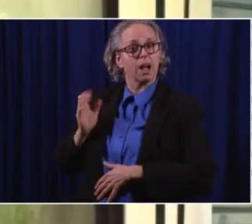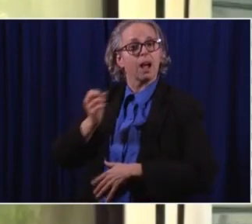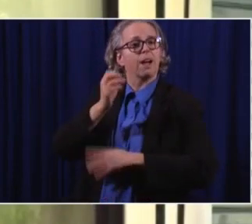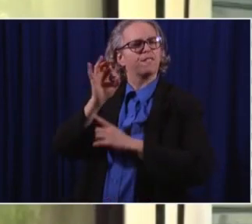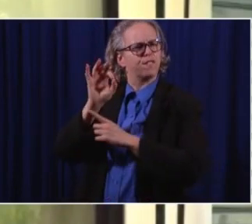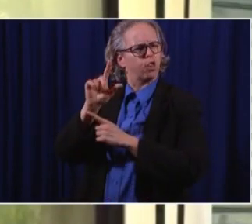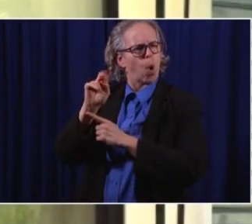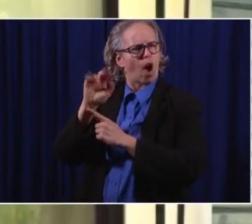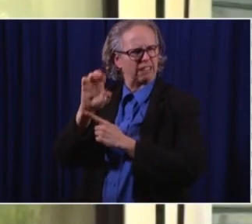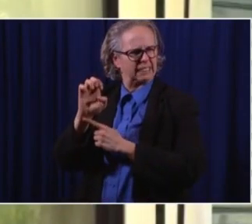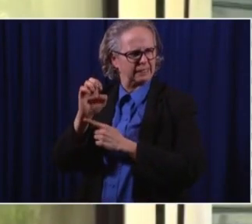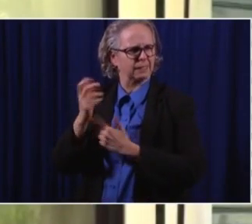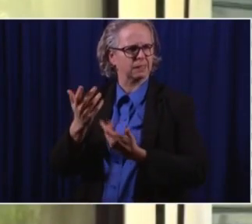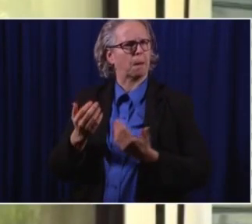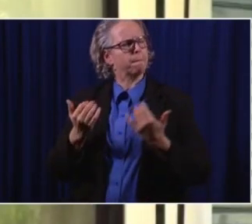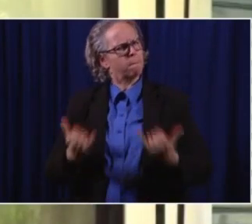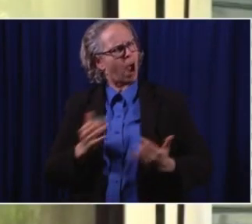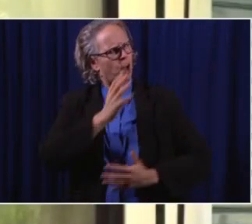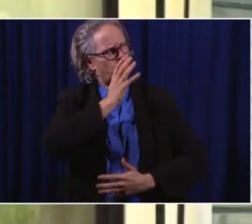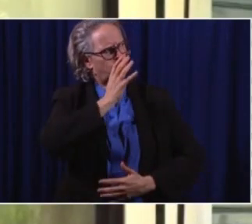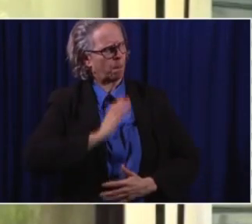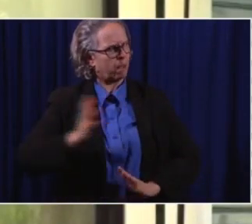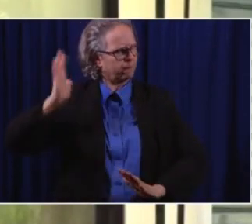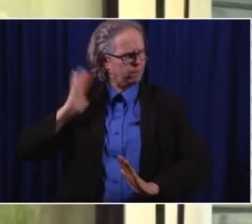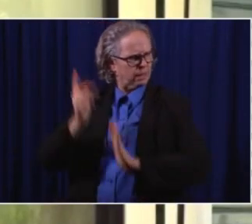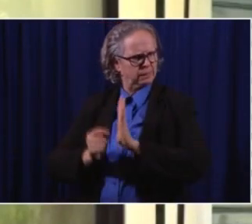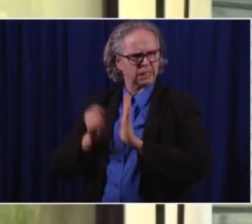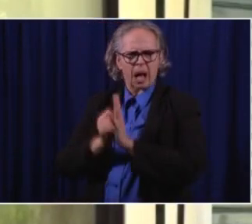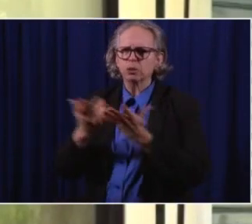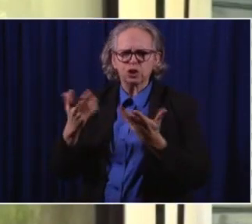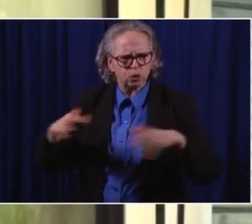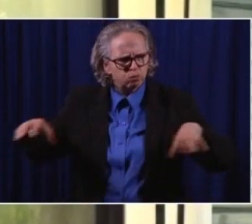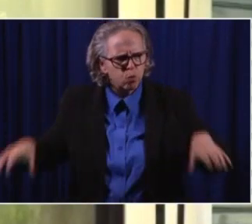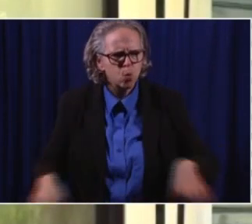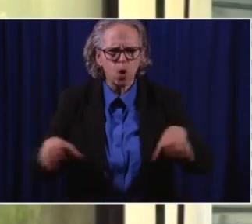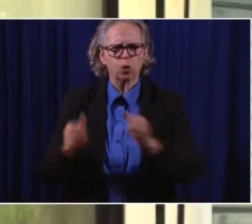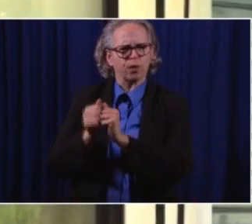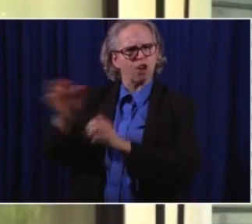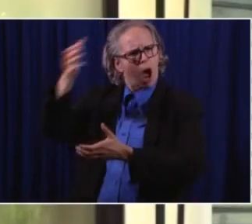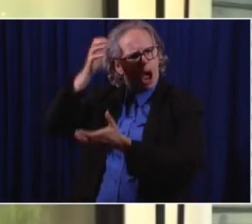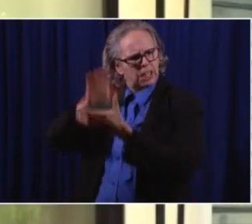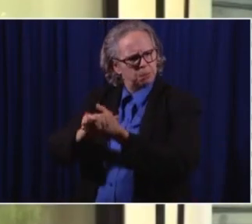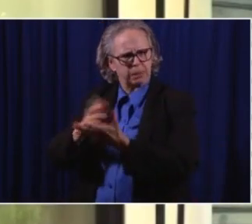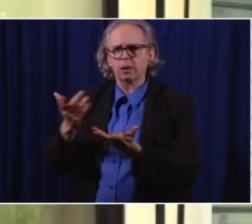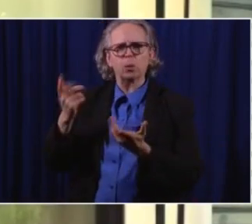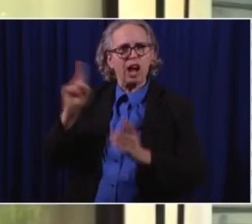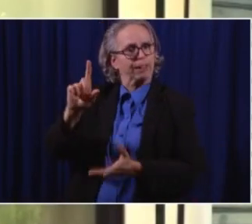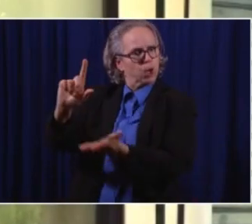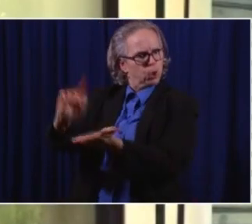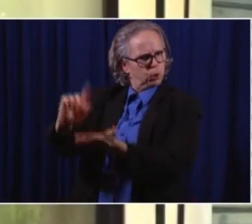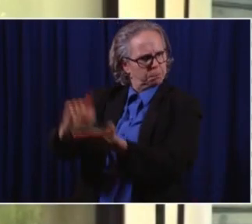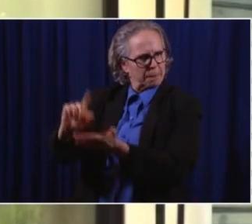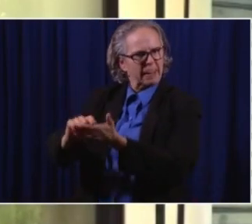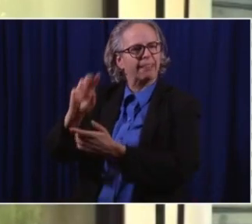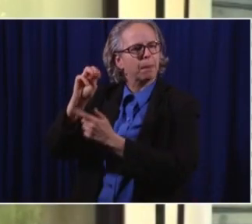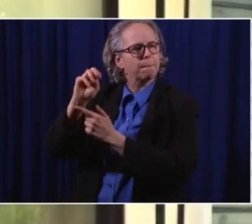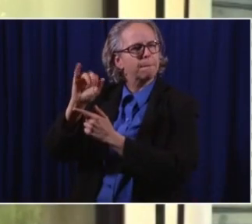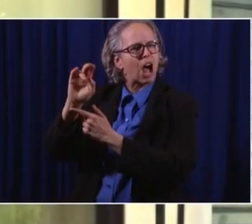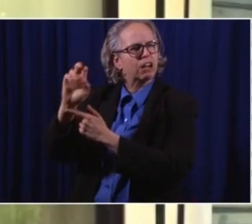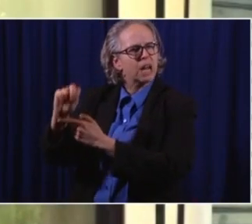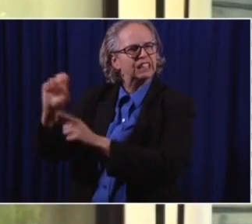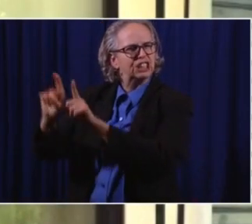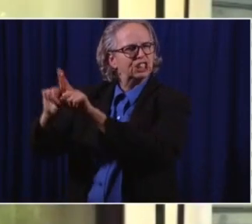She worked with her husband at the Marion Star. He was the owner, publisher, and she worked with him. And she was also helped her